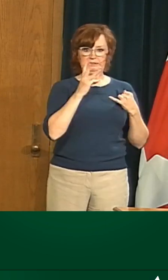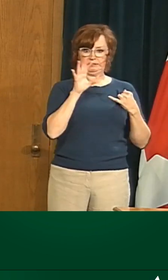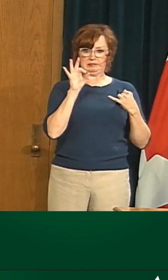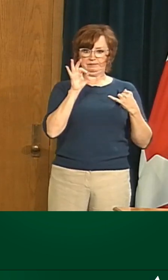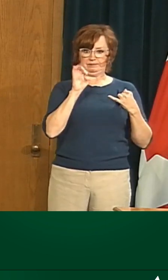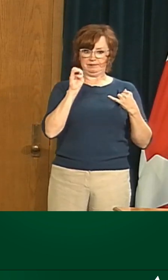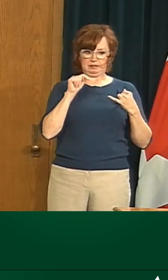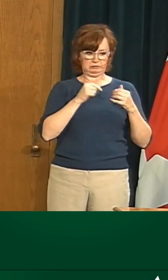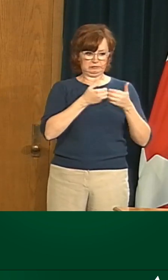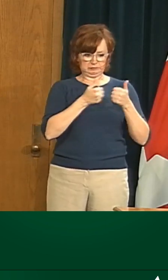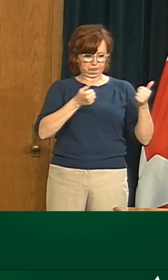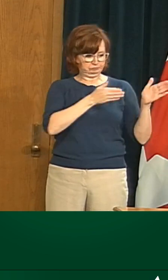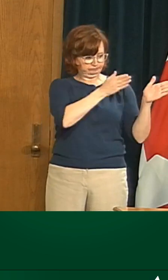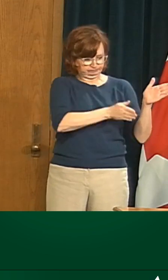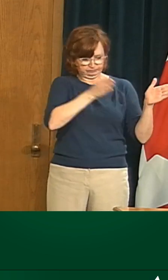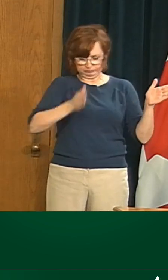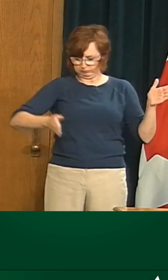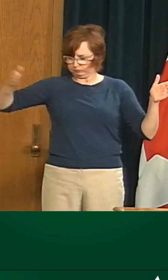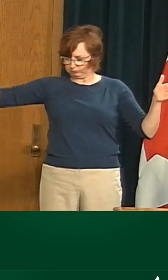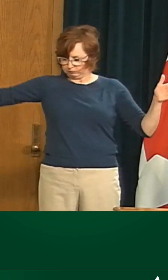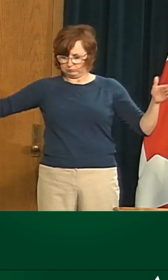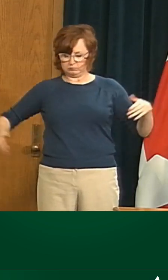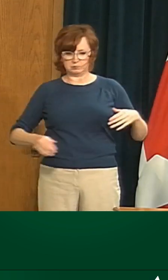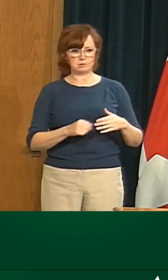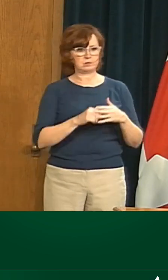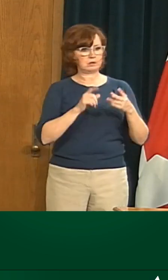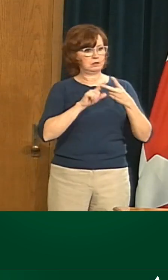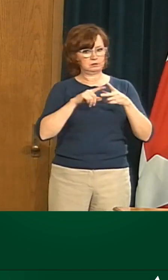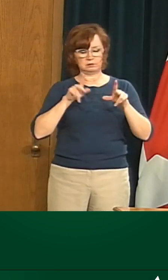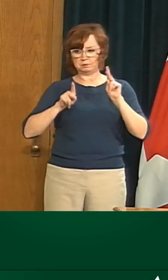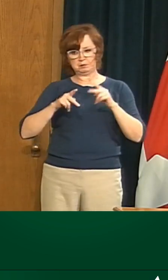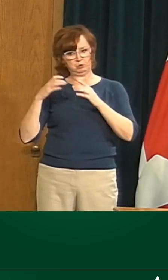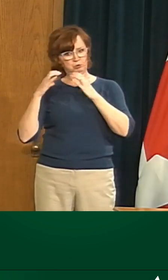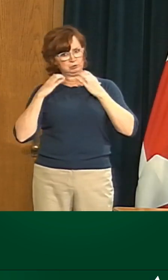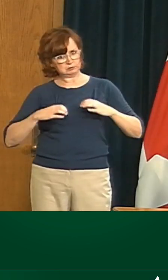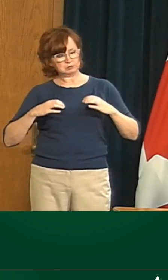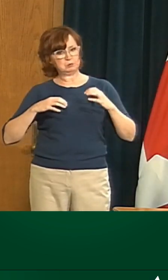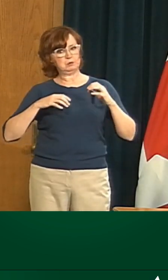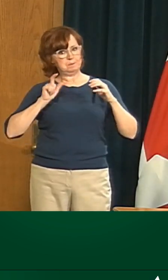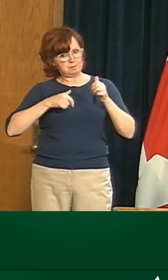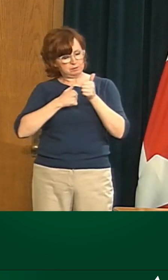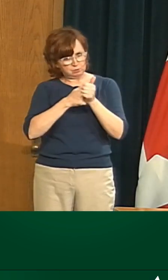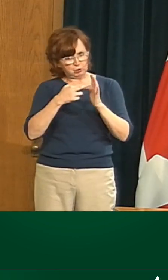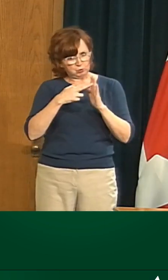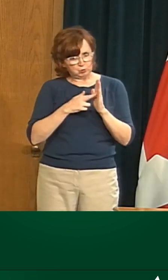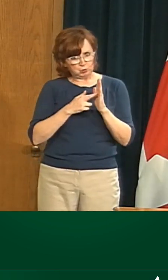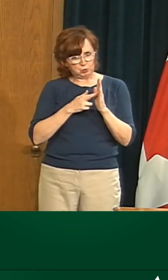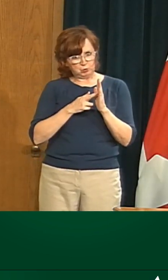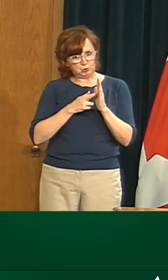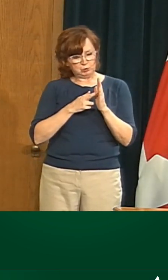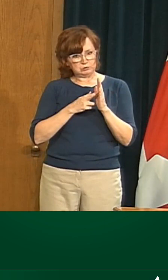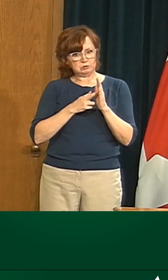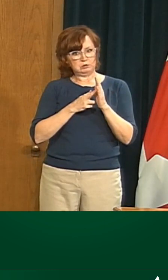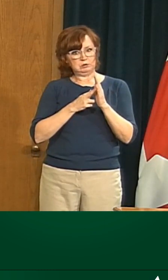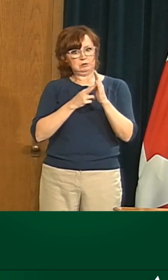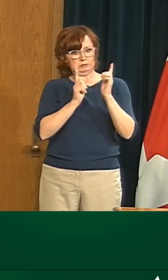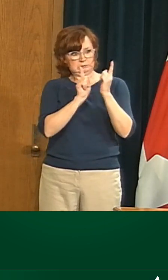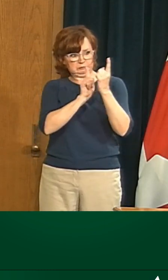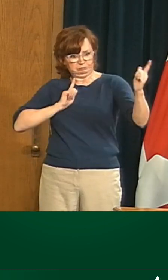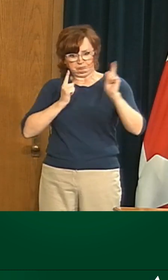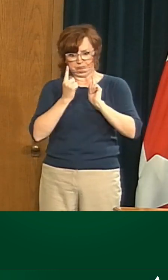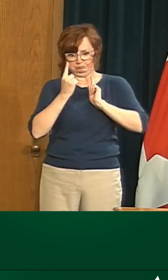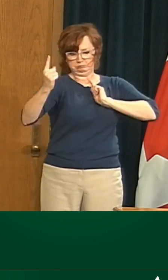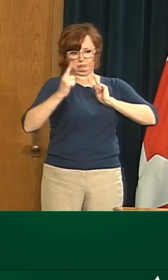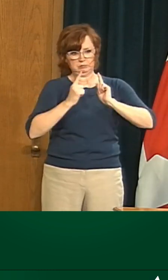have to cooperate with the business to maintain that physical distancing. So based on that, we would like to see